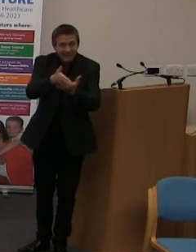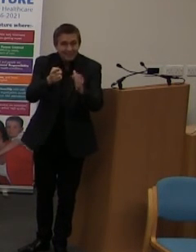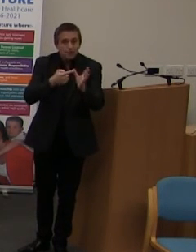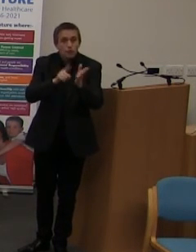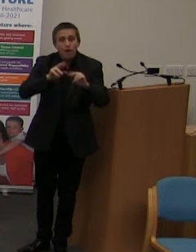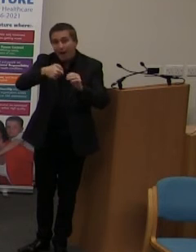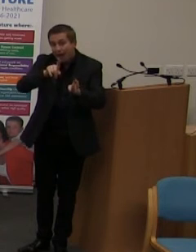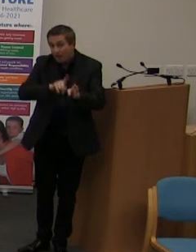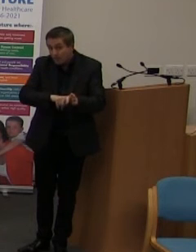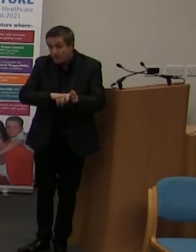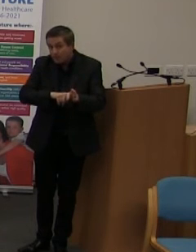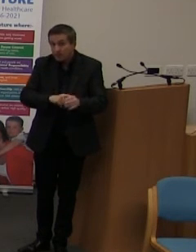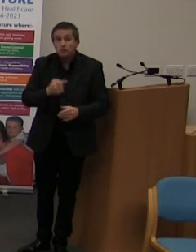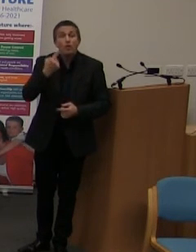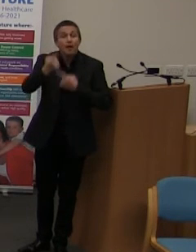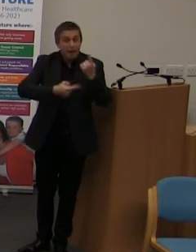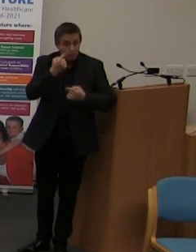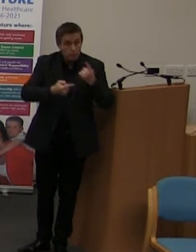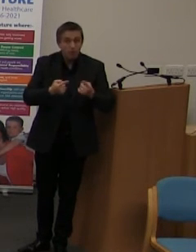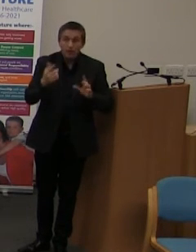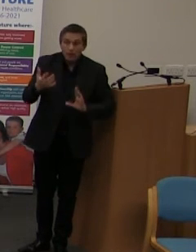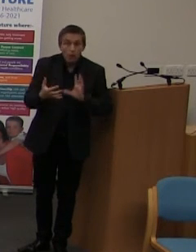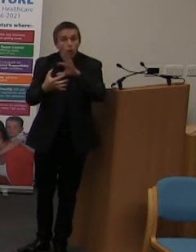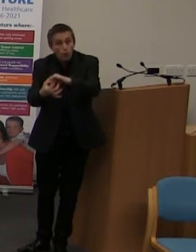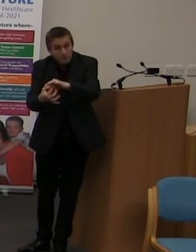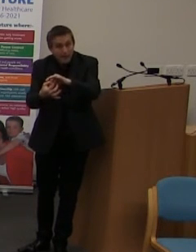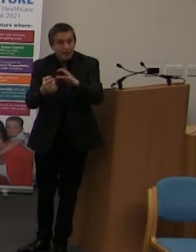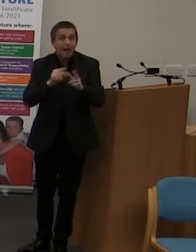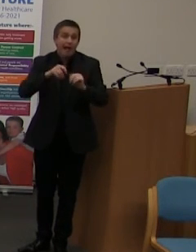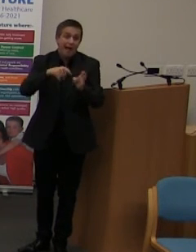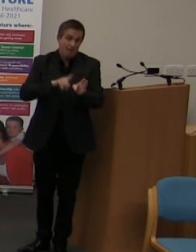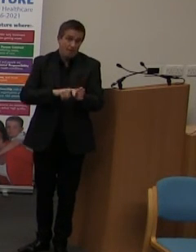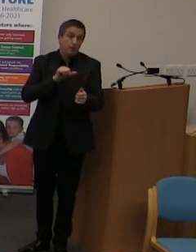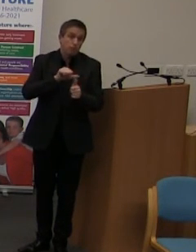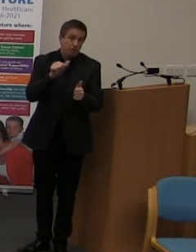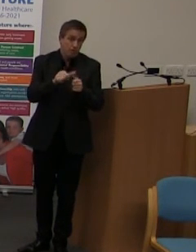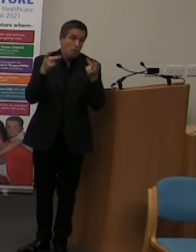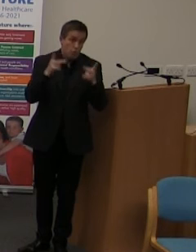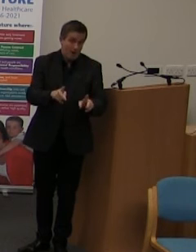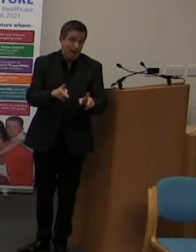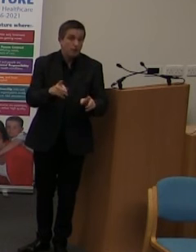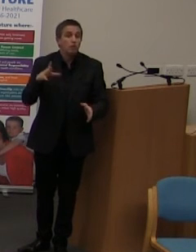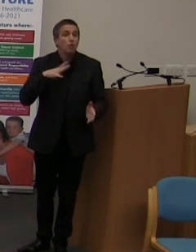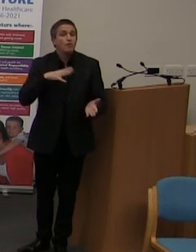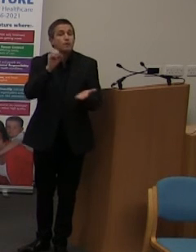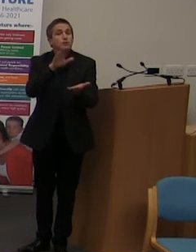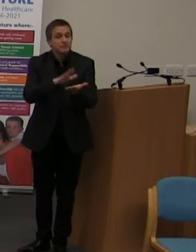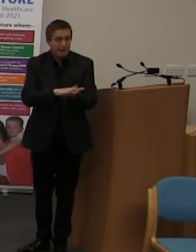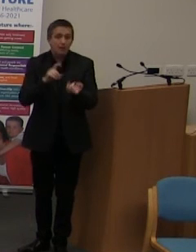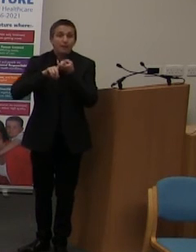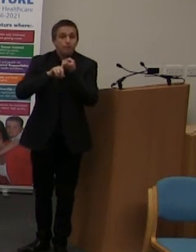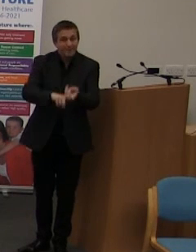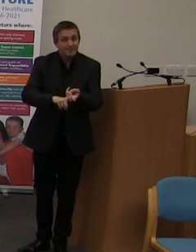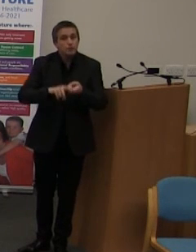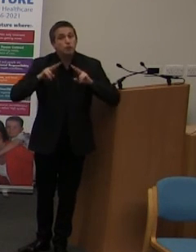augment our service so that everyone has an ability to access it in an appropriate manner. So we've given that commitment, and we will do that. We will follow up